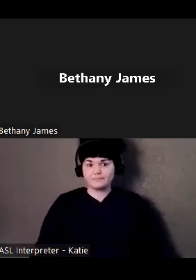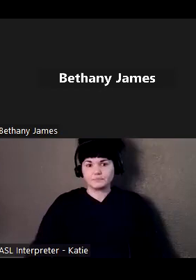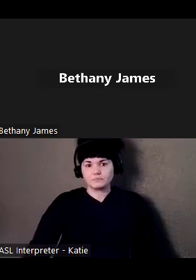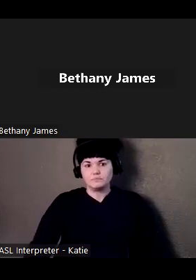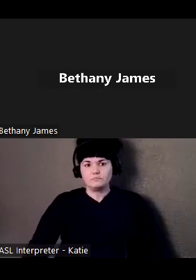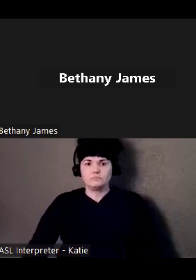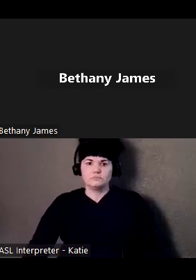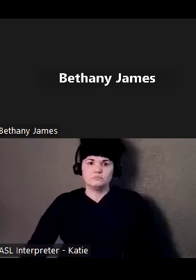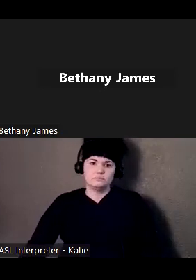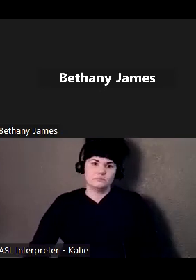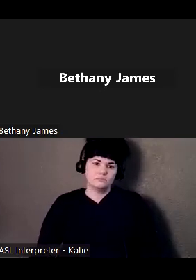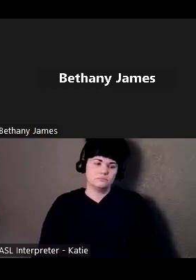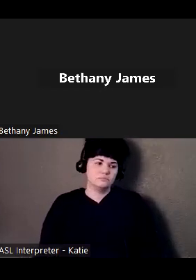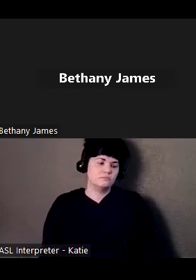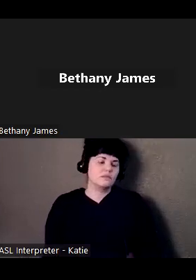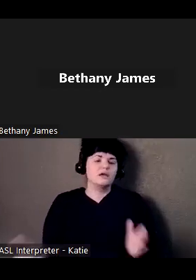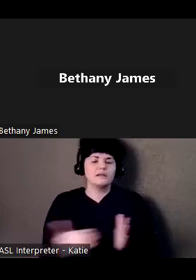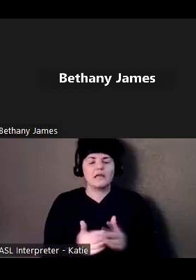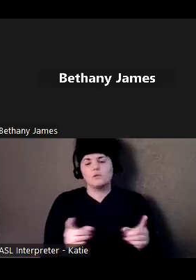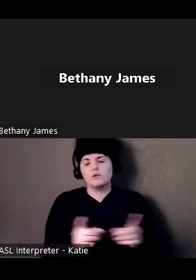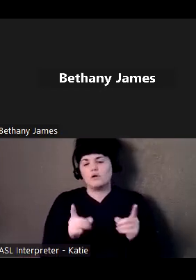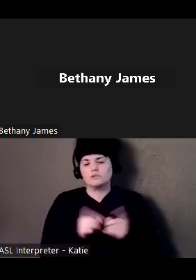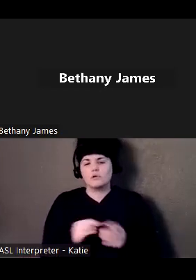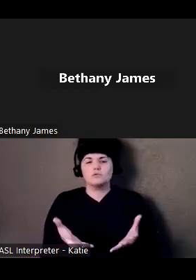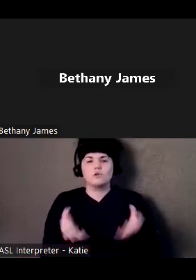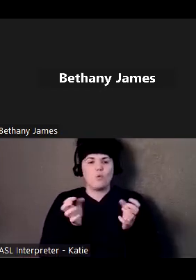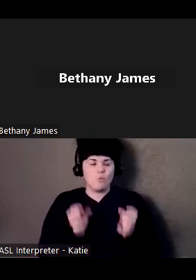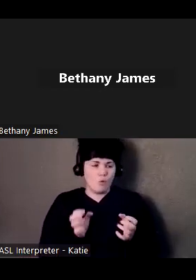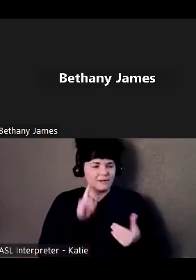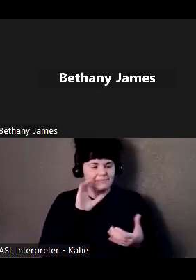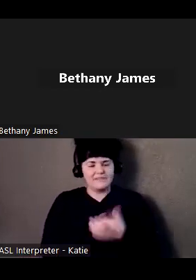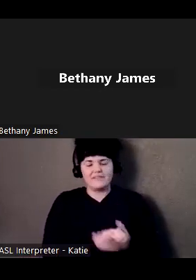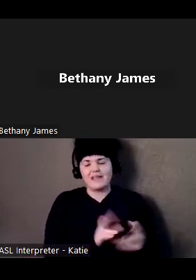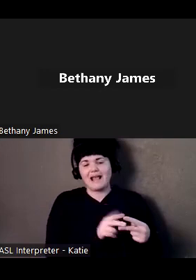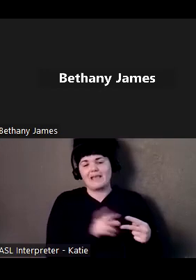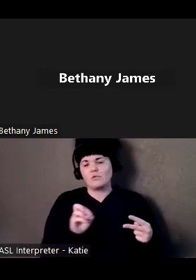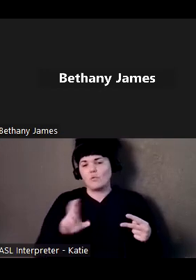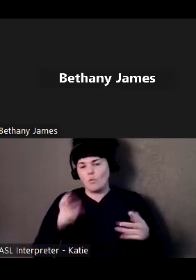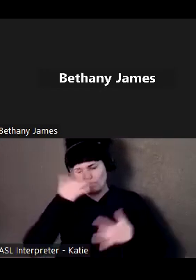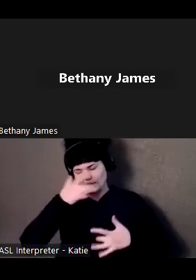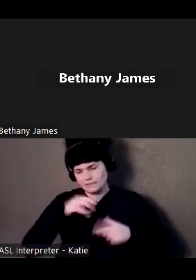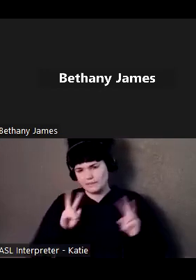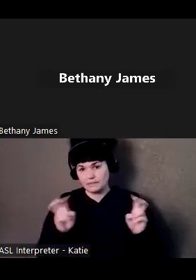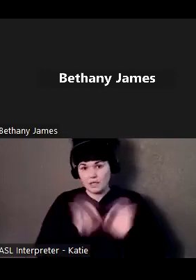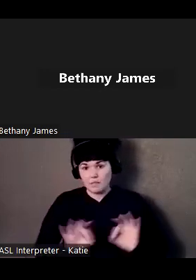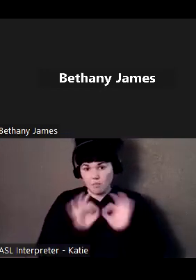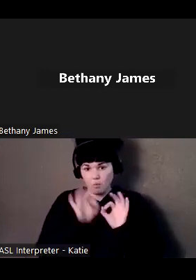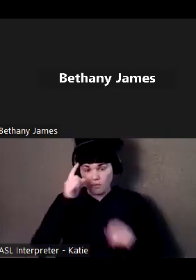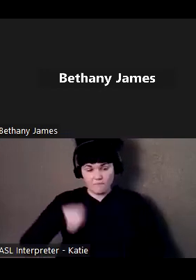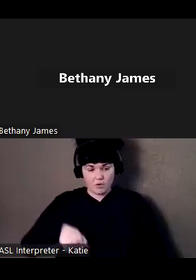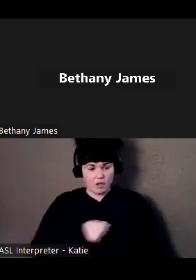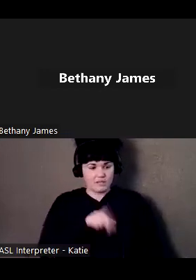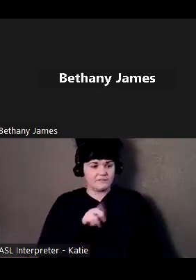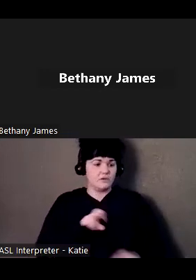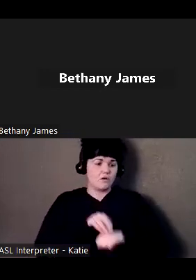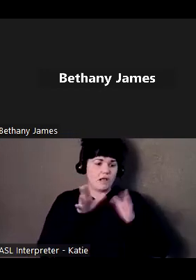Again, and we also don't want to succumb to either or disease. I think it's really important for us as VR counselors to look at both the